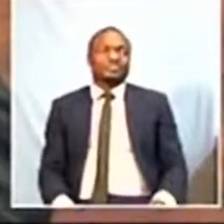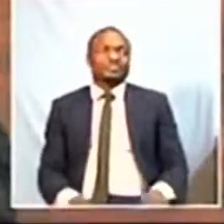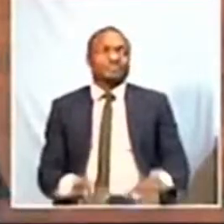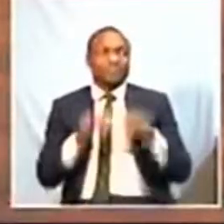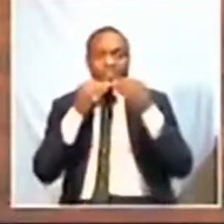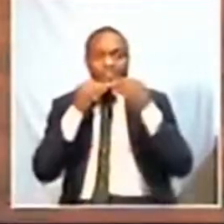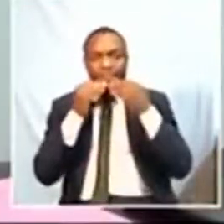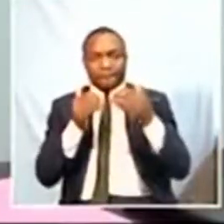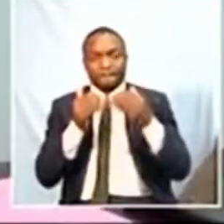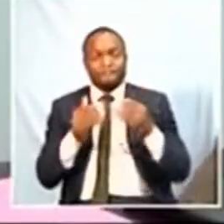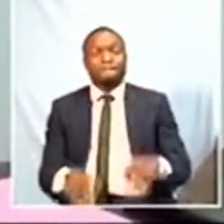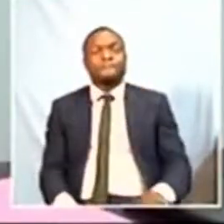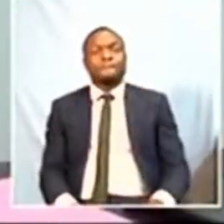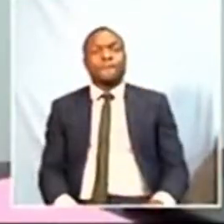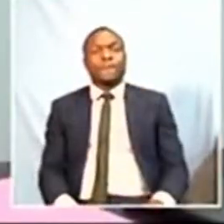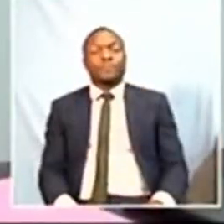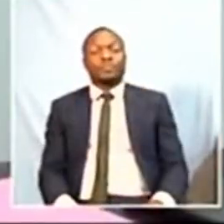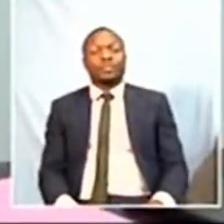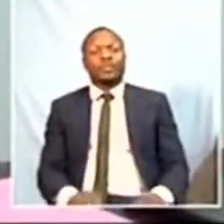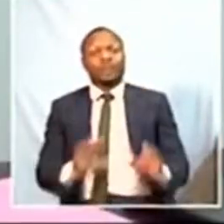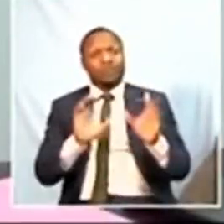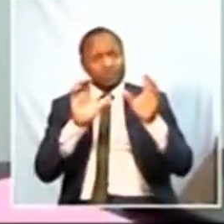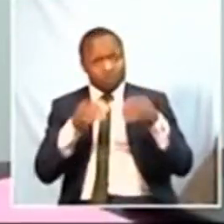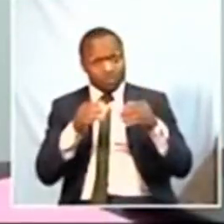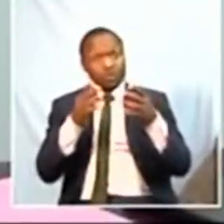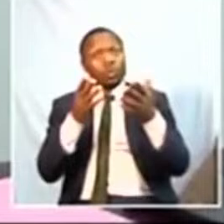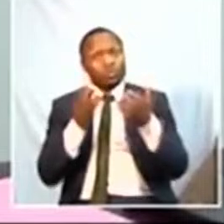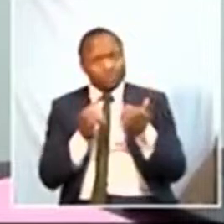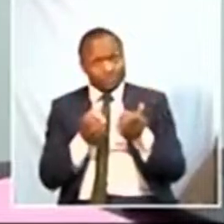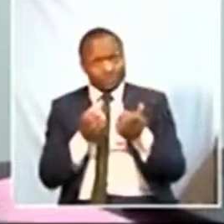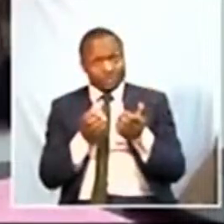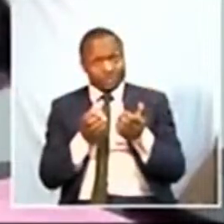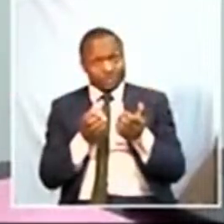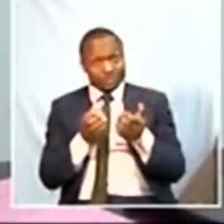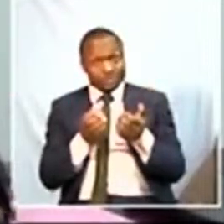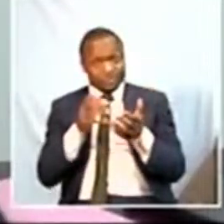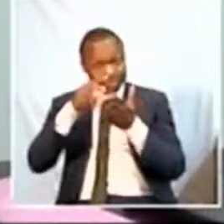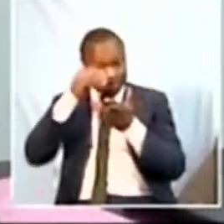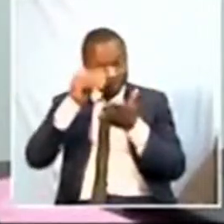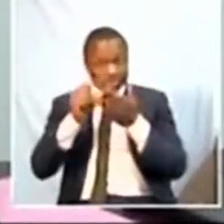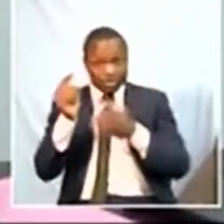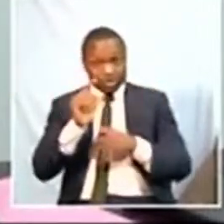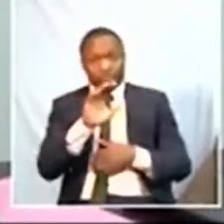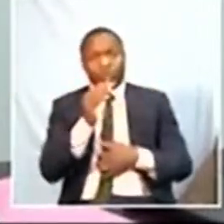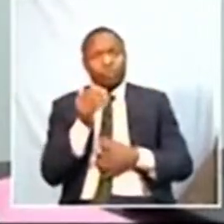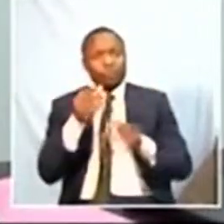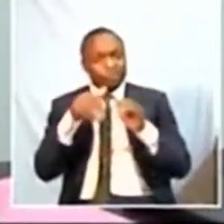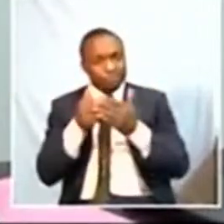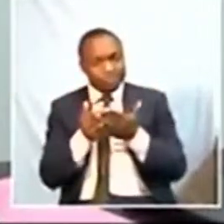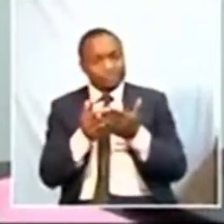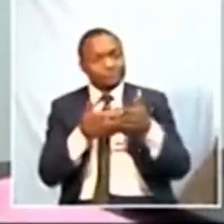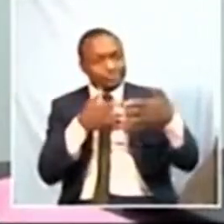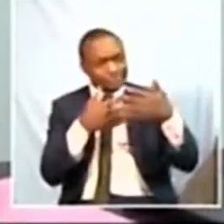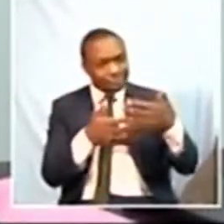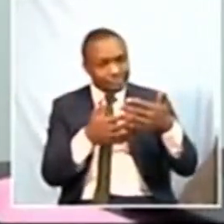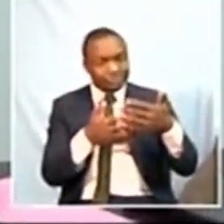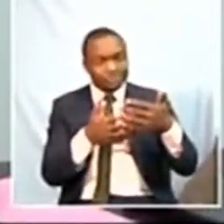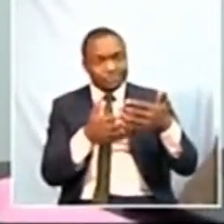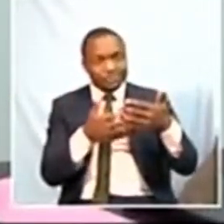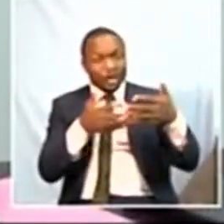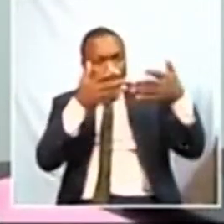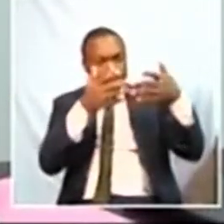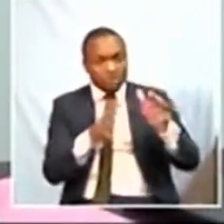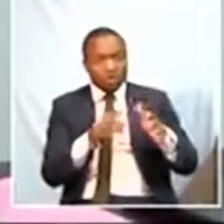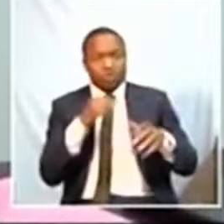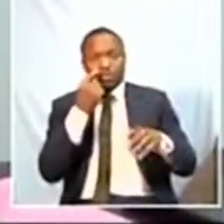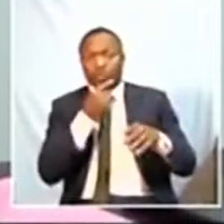Thank you. So the committee would like to learn, as you come back, how did the document slip out of you? Who went